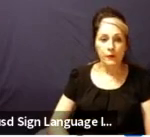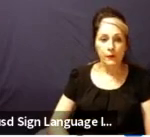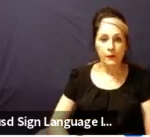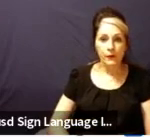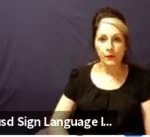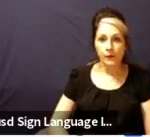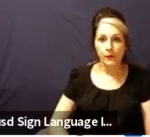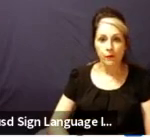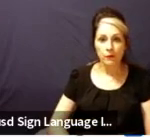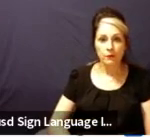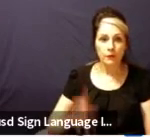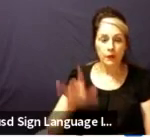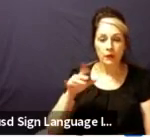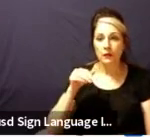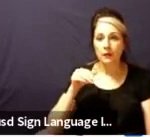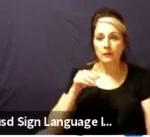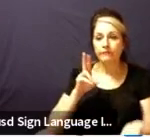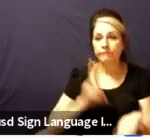and click sign in.